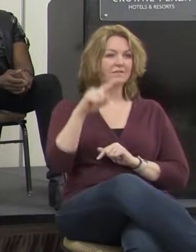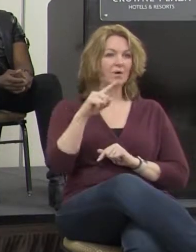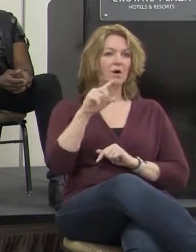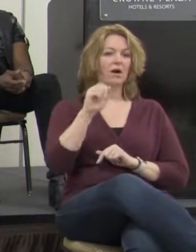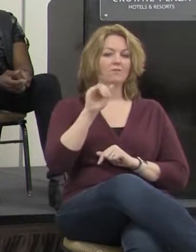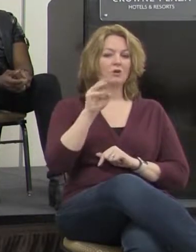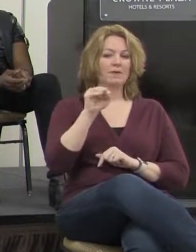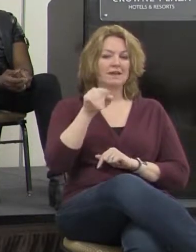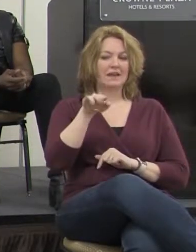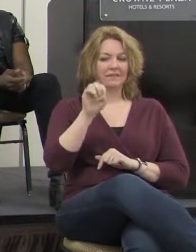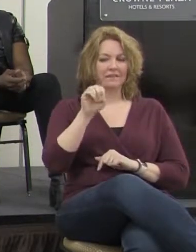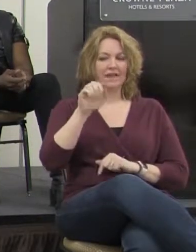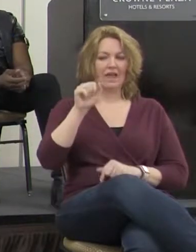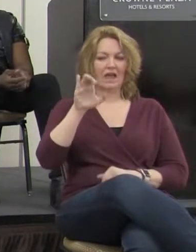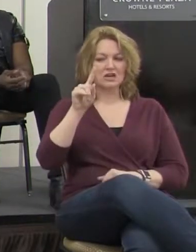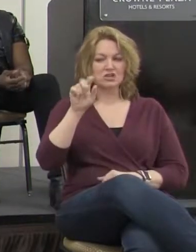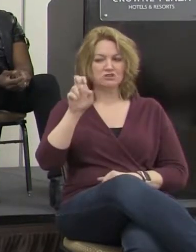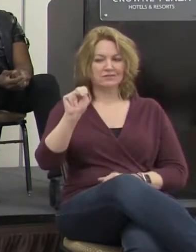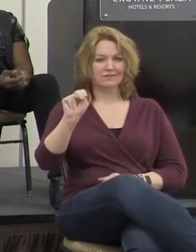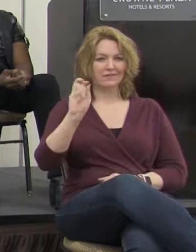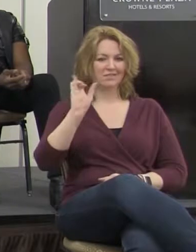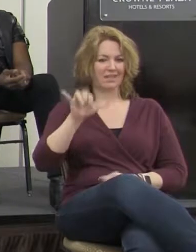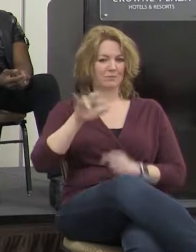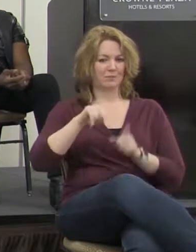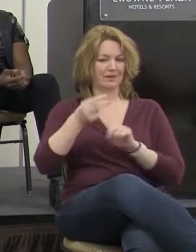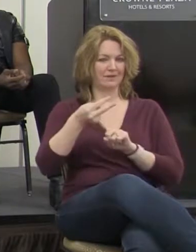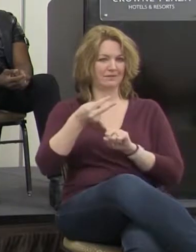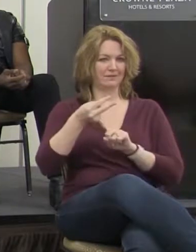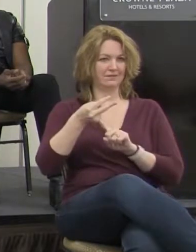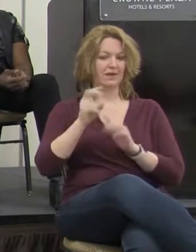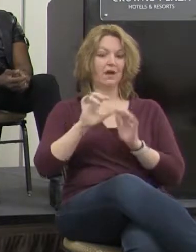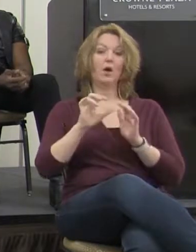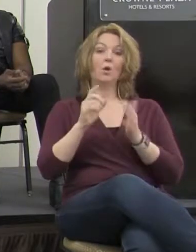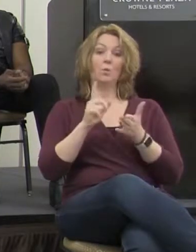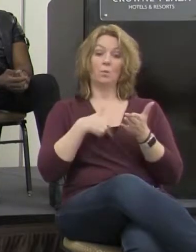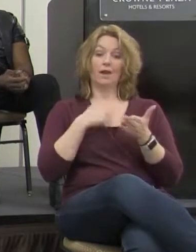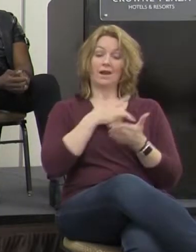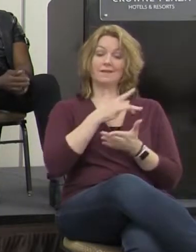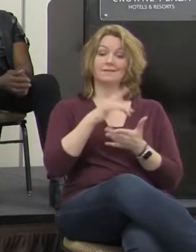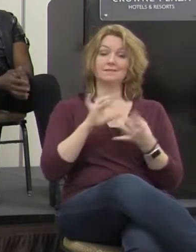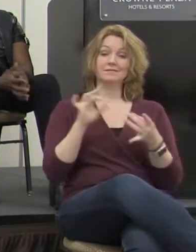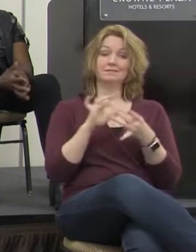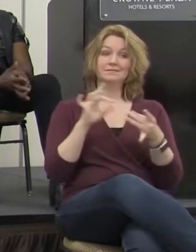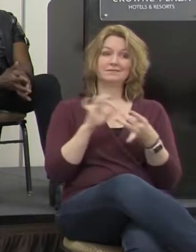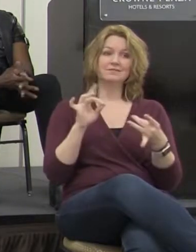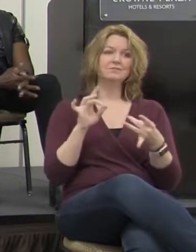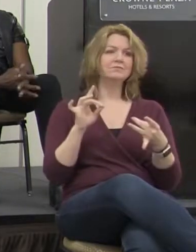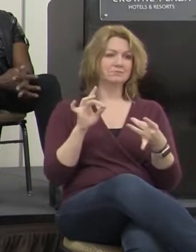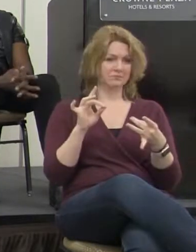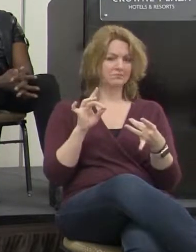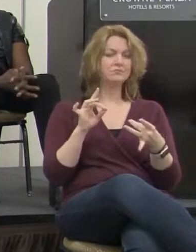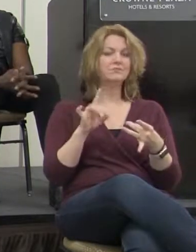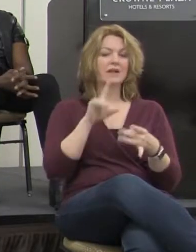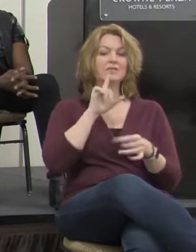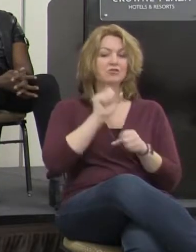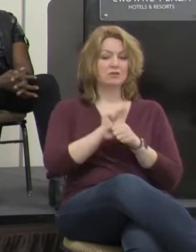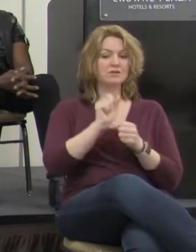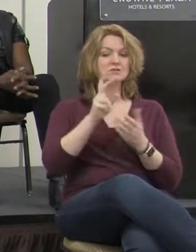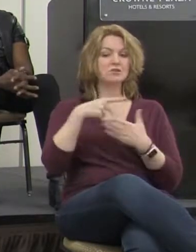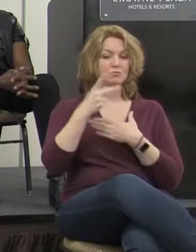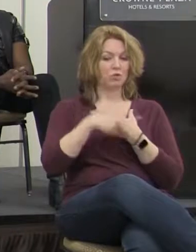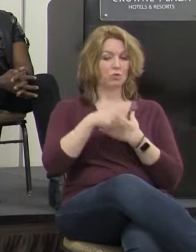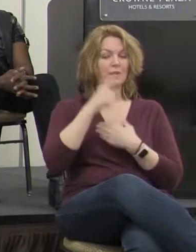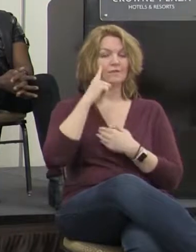that whole train of thought. And typically how I respond is that there is an affirmative action program